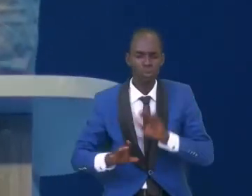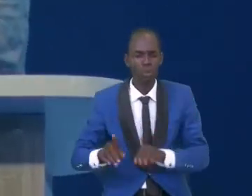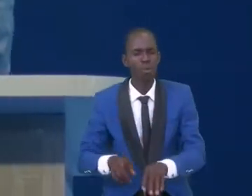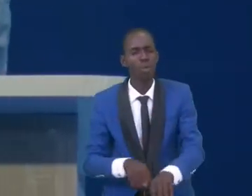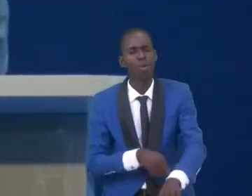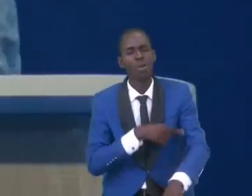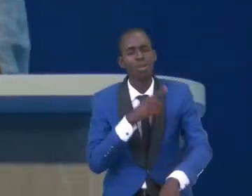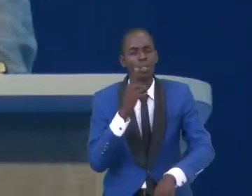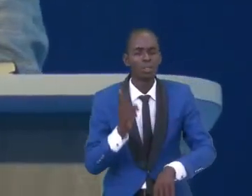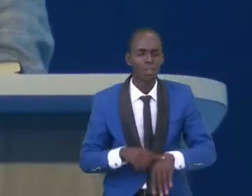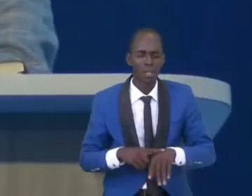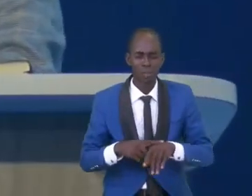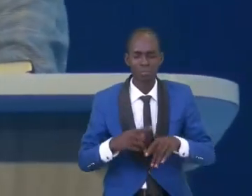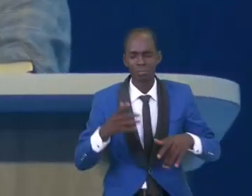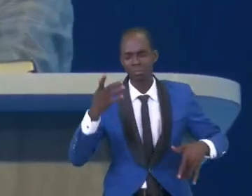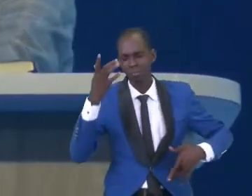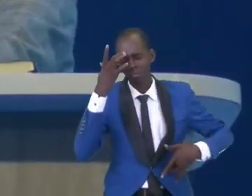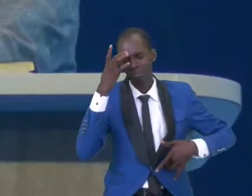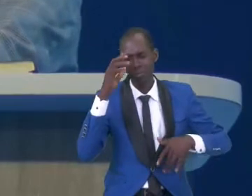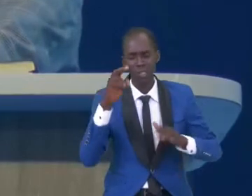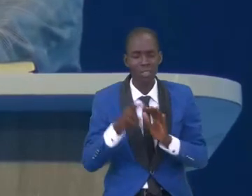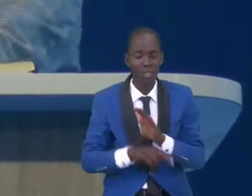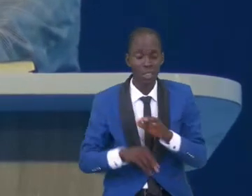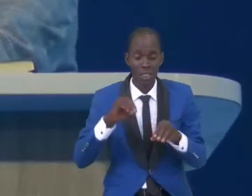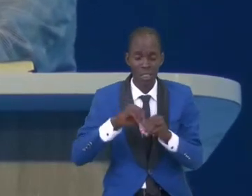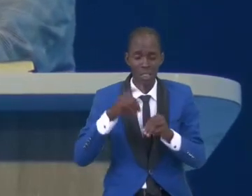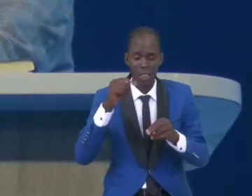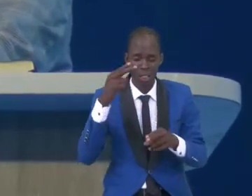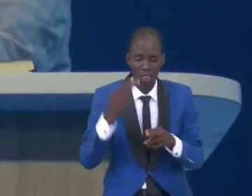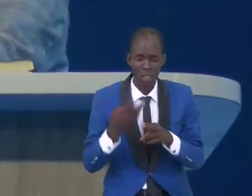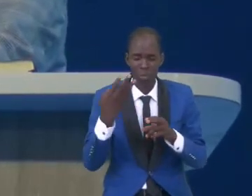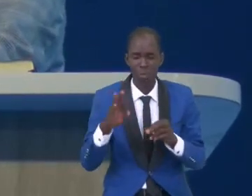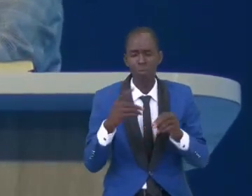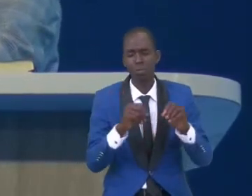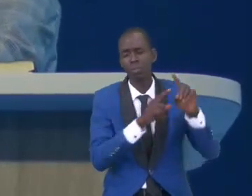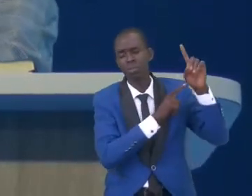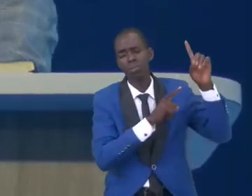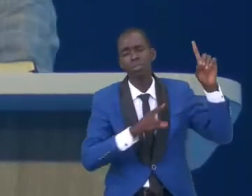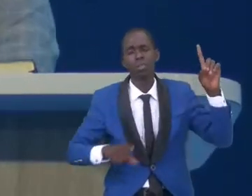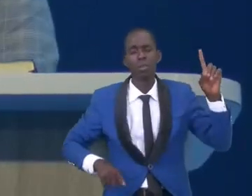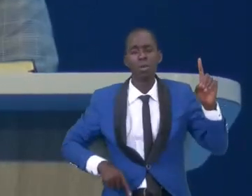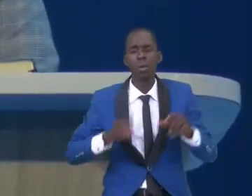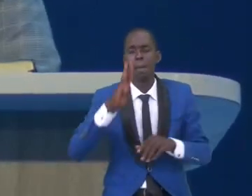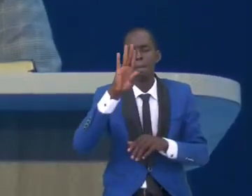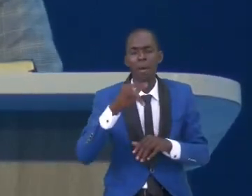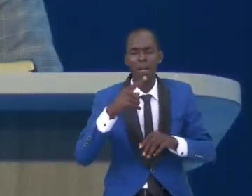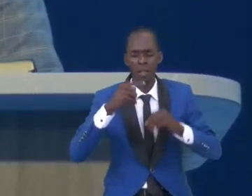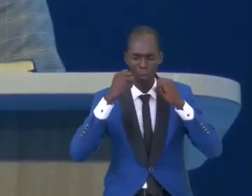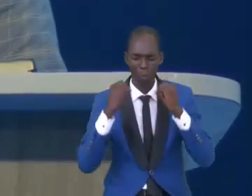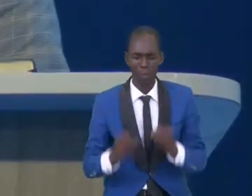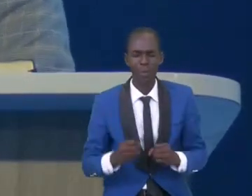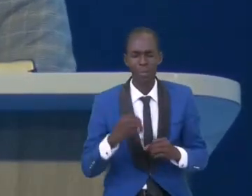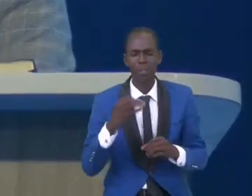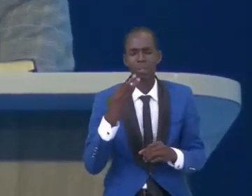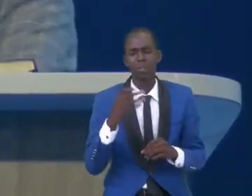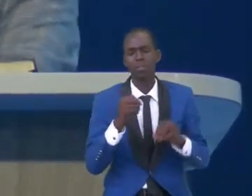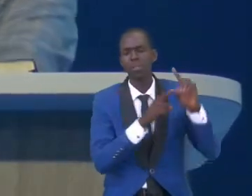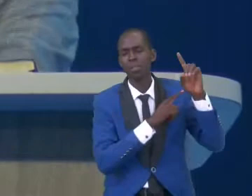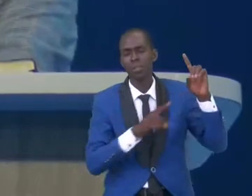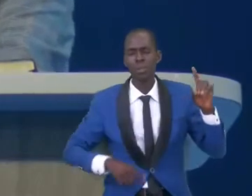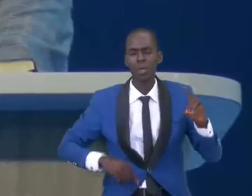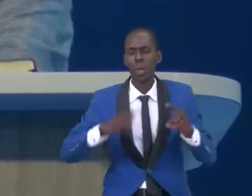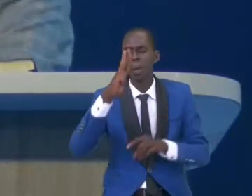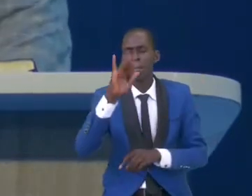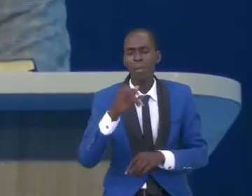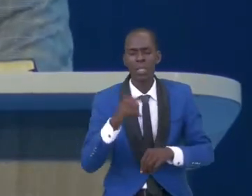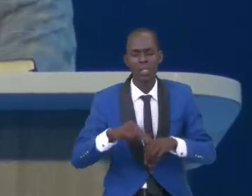long-standing affliction, in the name of the Lord, by the power of the Lord, by the anointing